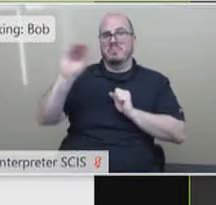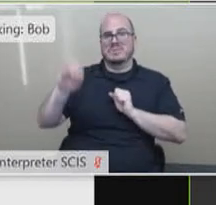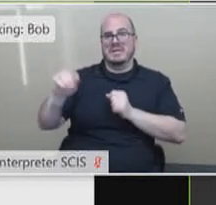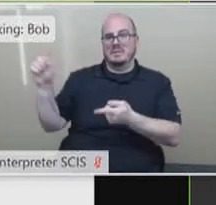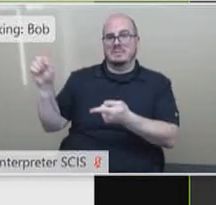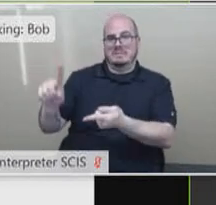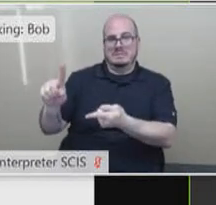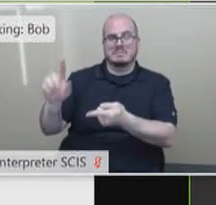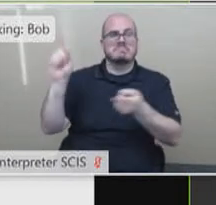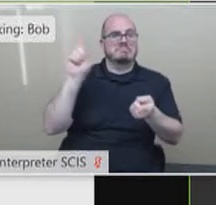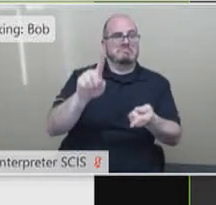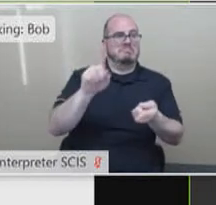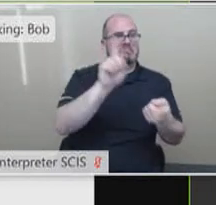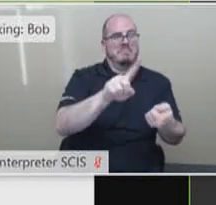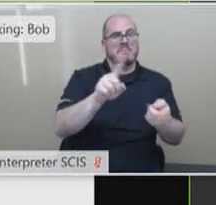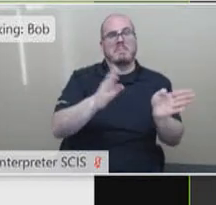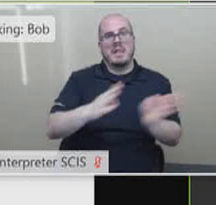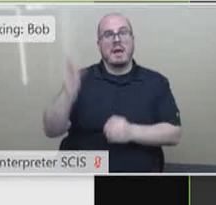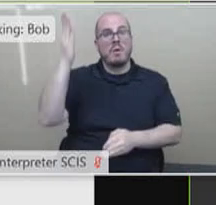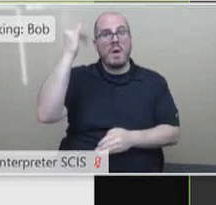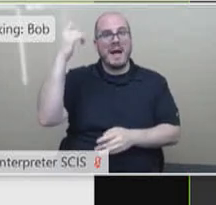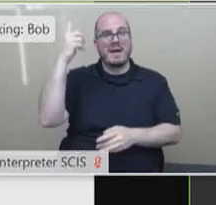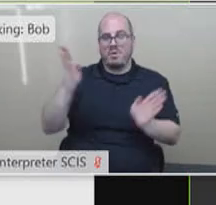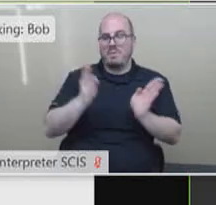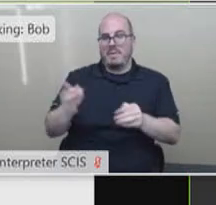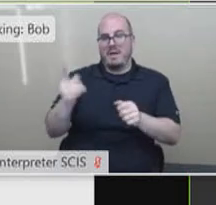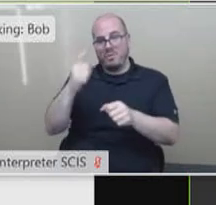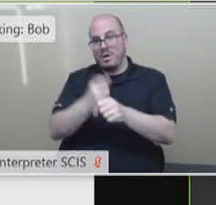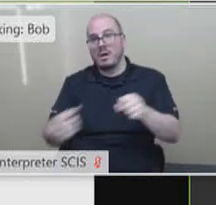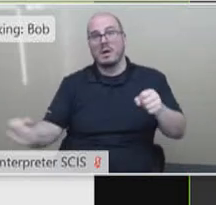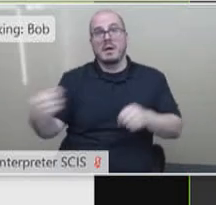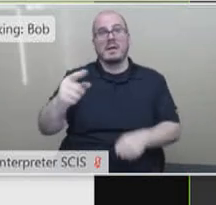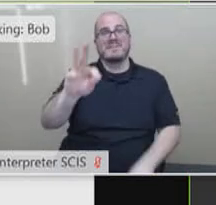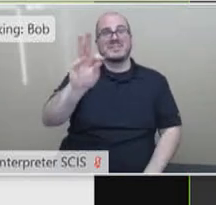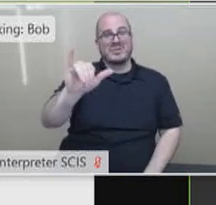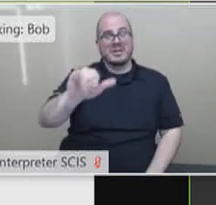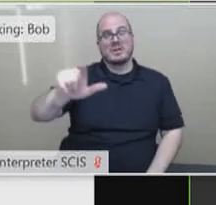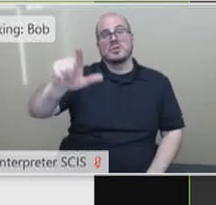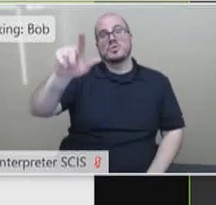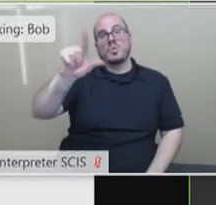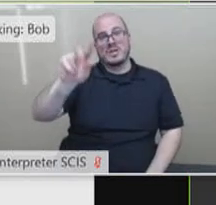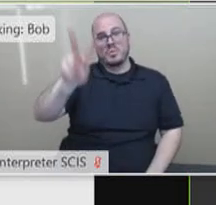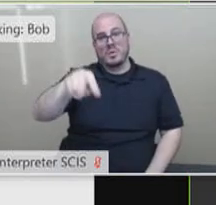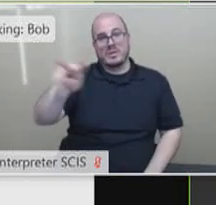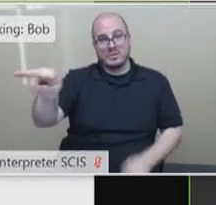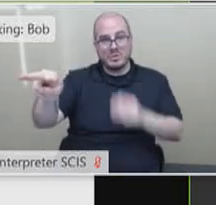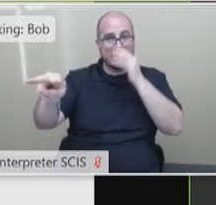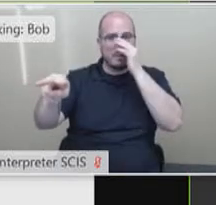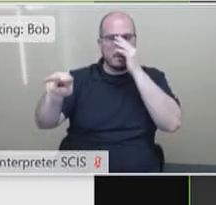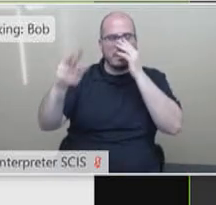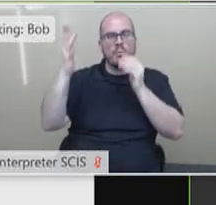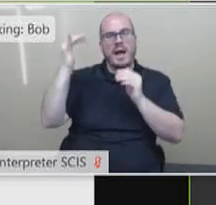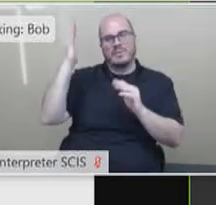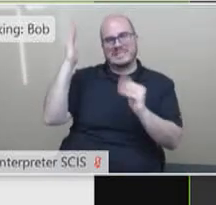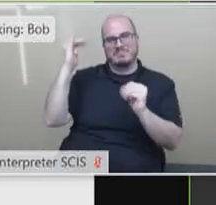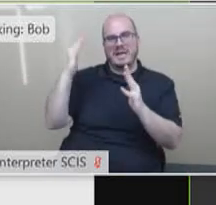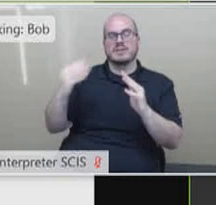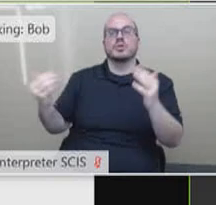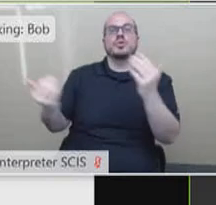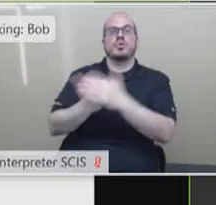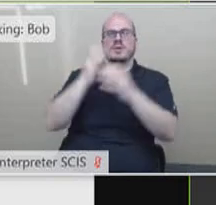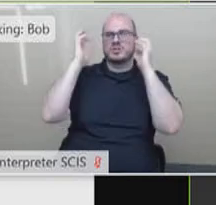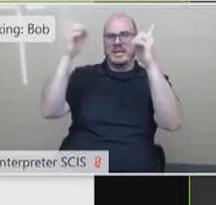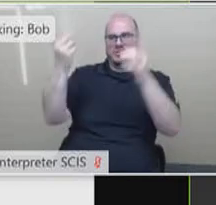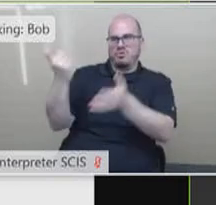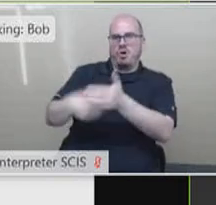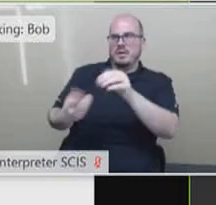that was planning for next fiscal year in fiscal 2022, when we expected some new educational cost increases to come into effect